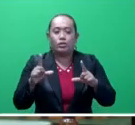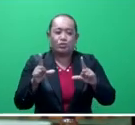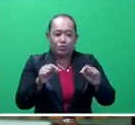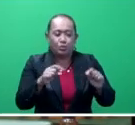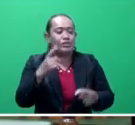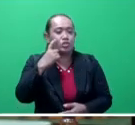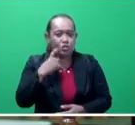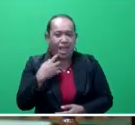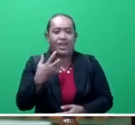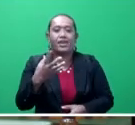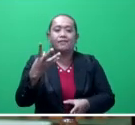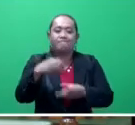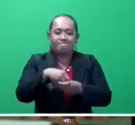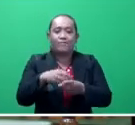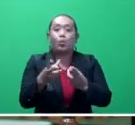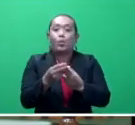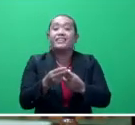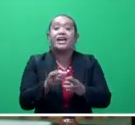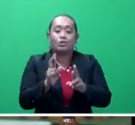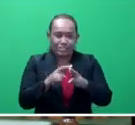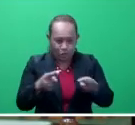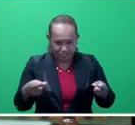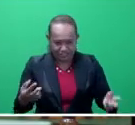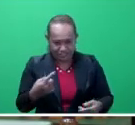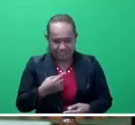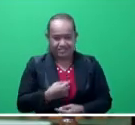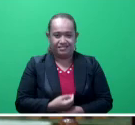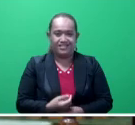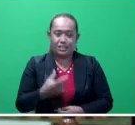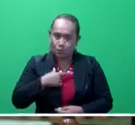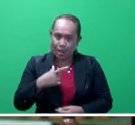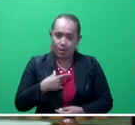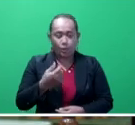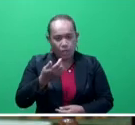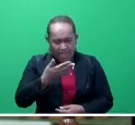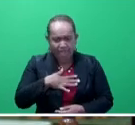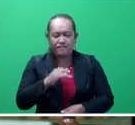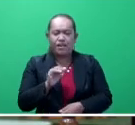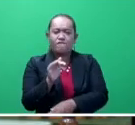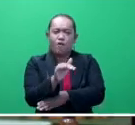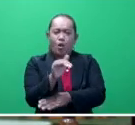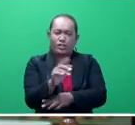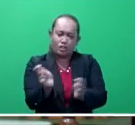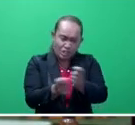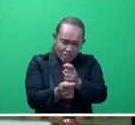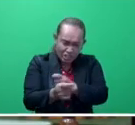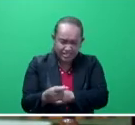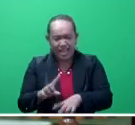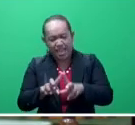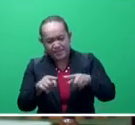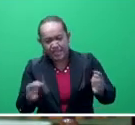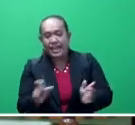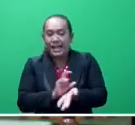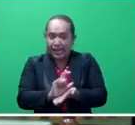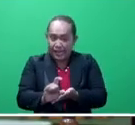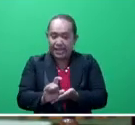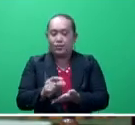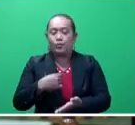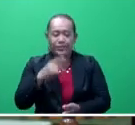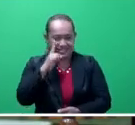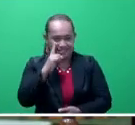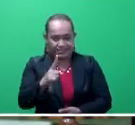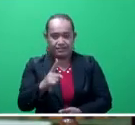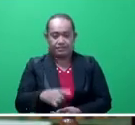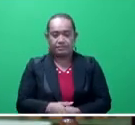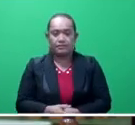And I will be going through all of the most important changes clearly and carefully this evening. Mr. Speaker, sir, before